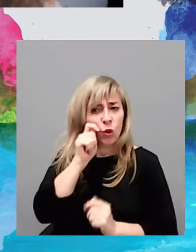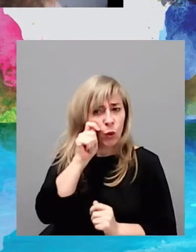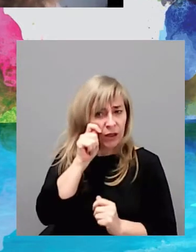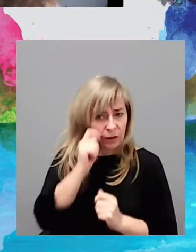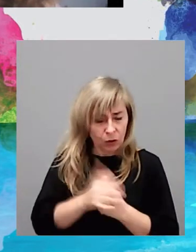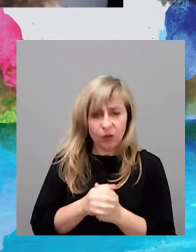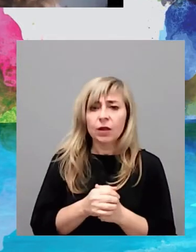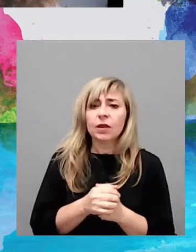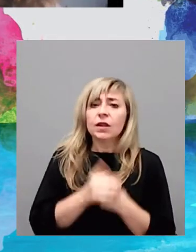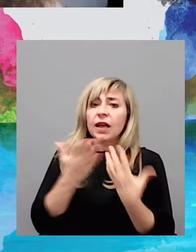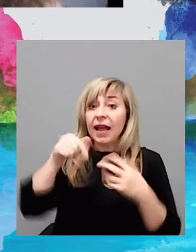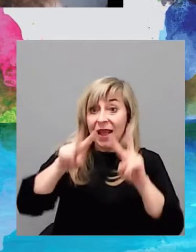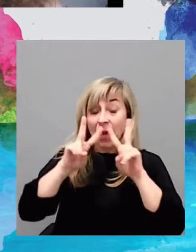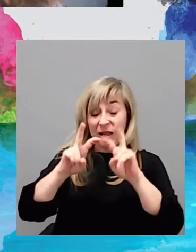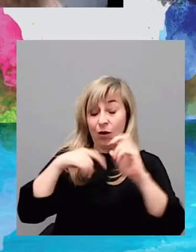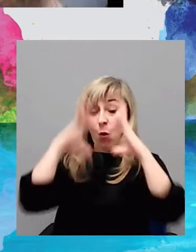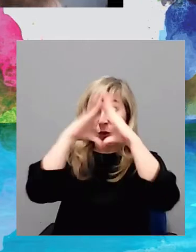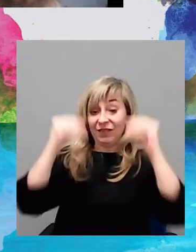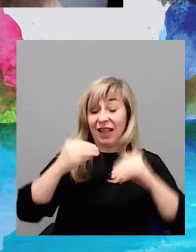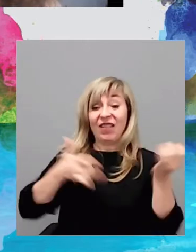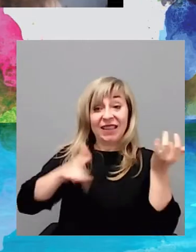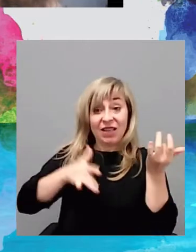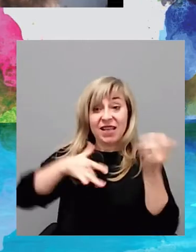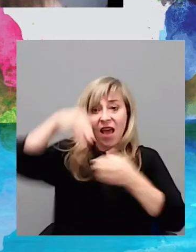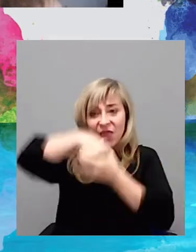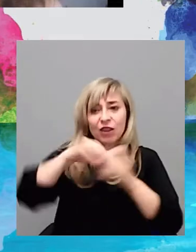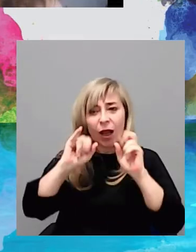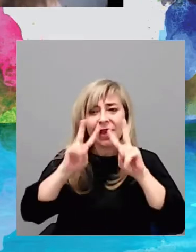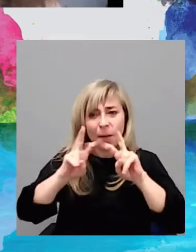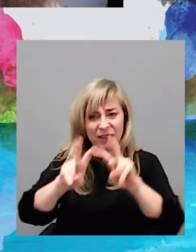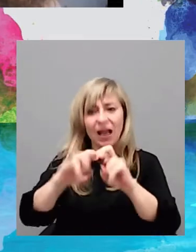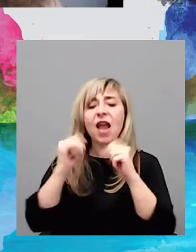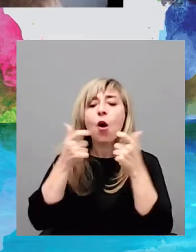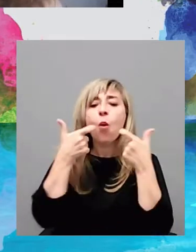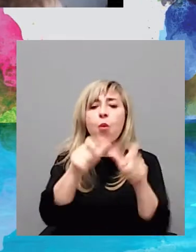opportunities in inclusiveness. Now, at the University of Seville,